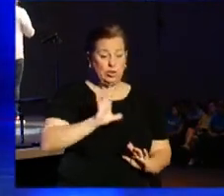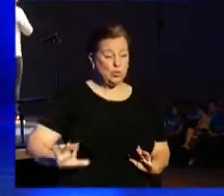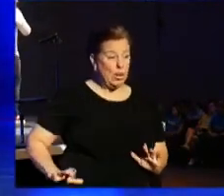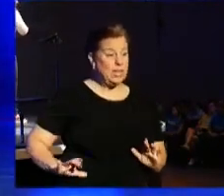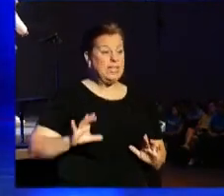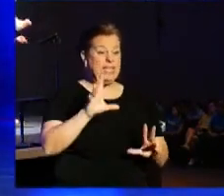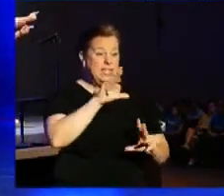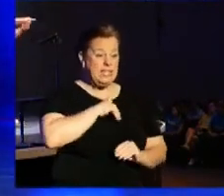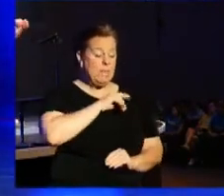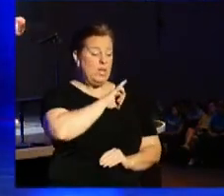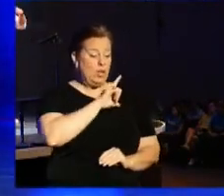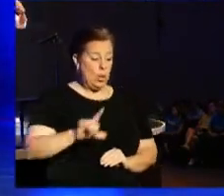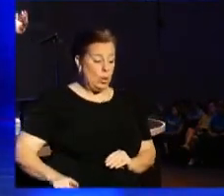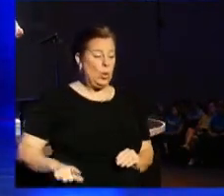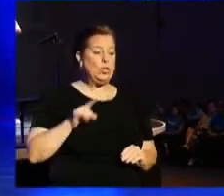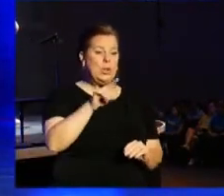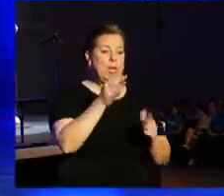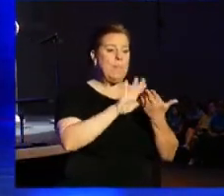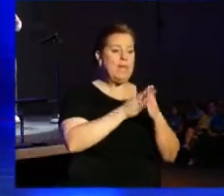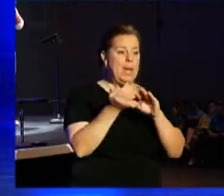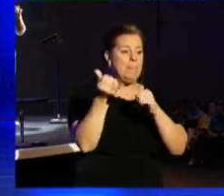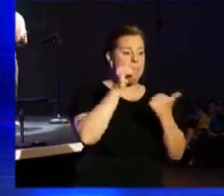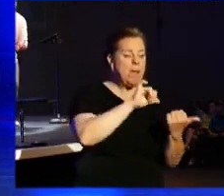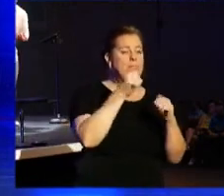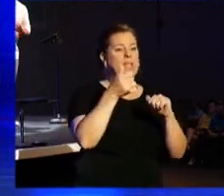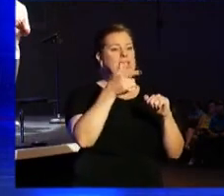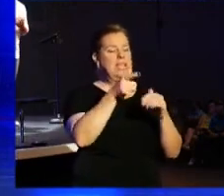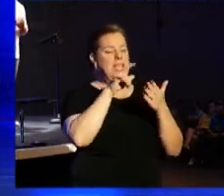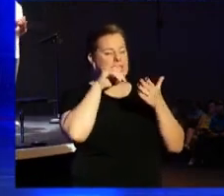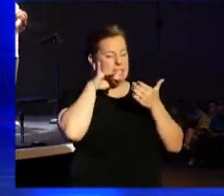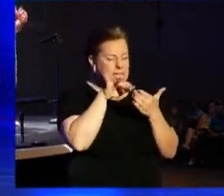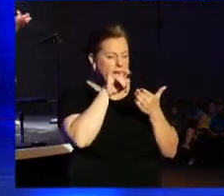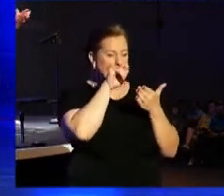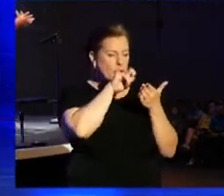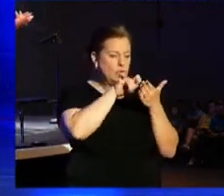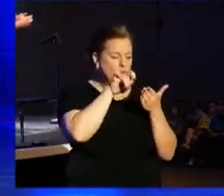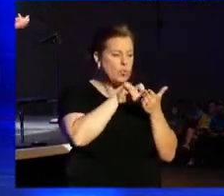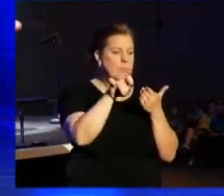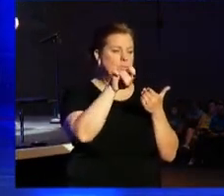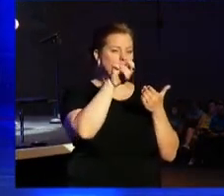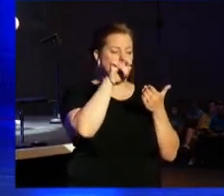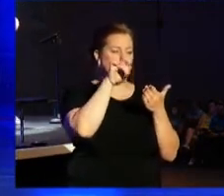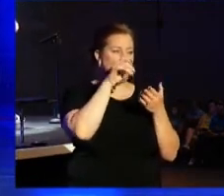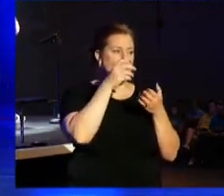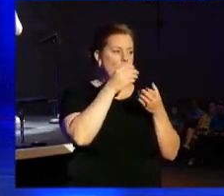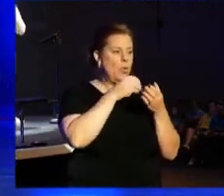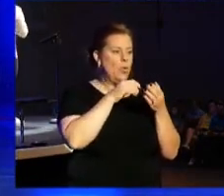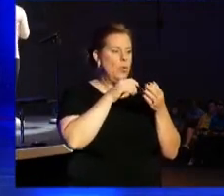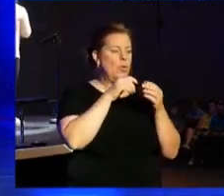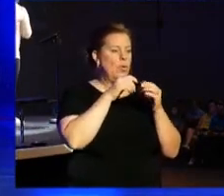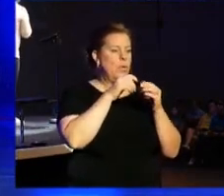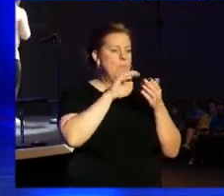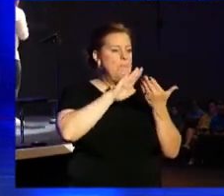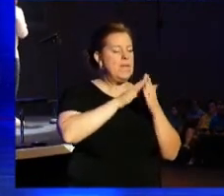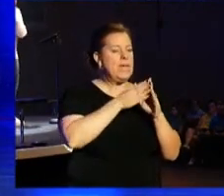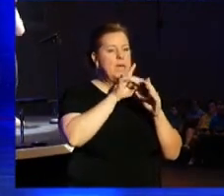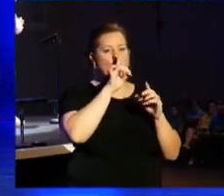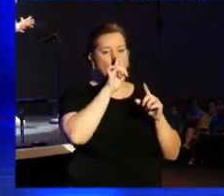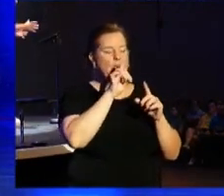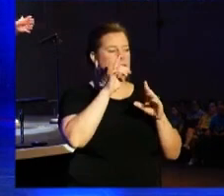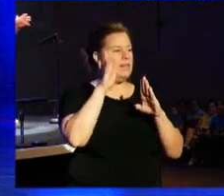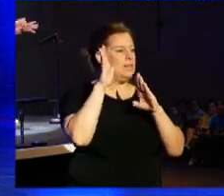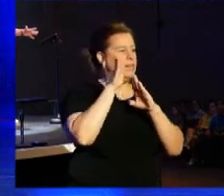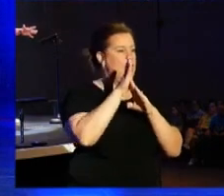him. And that led to Augustine studying Scripture, writing about Scripture, and then becoming one of the most prominent theological figures